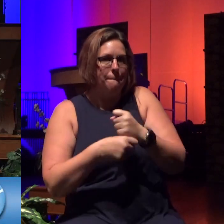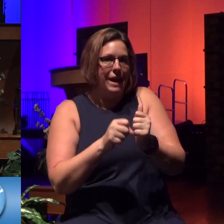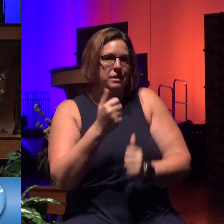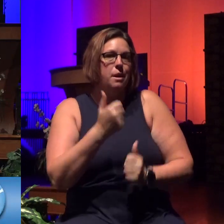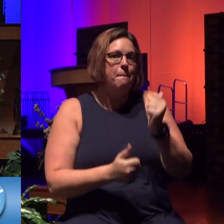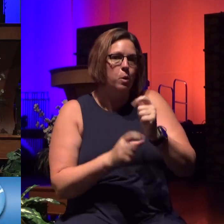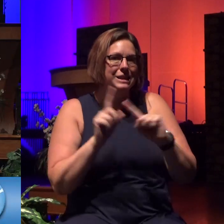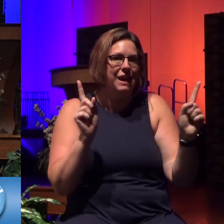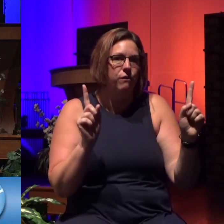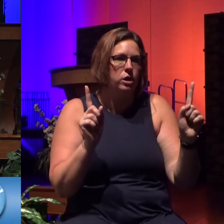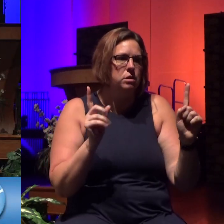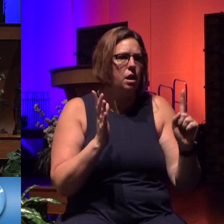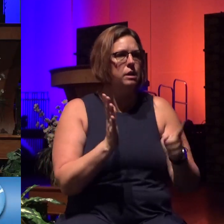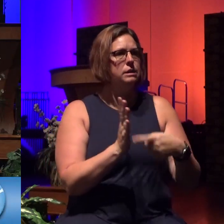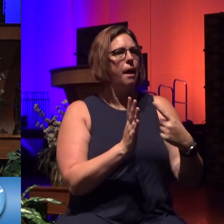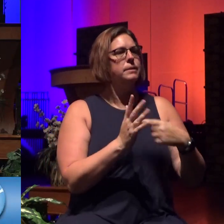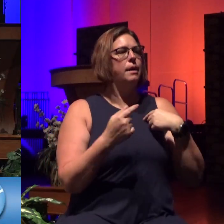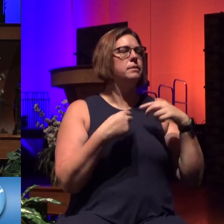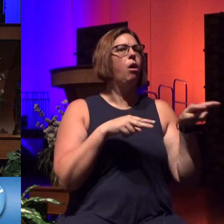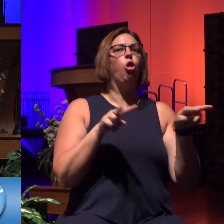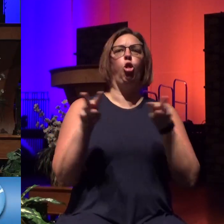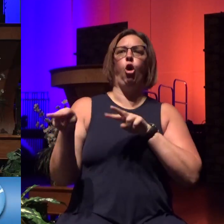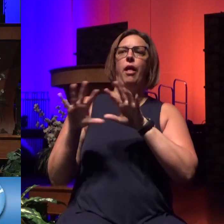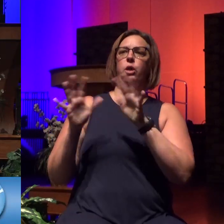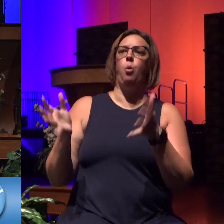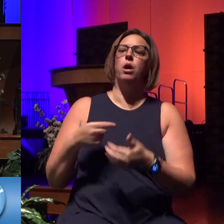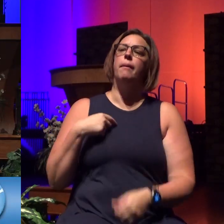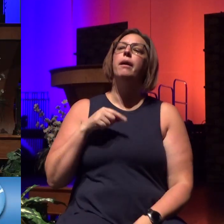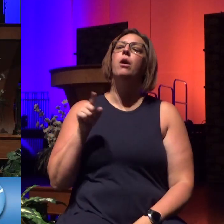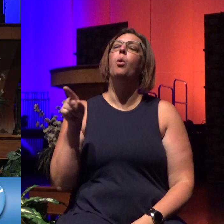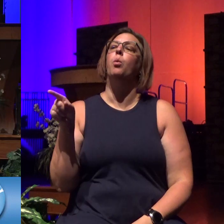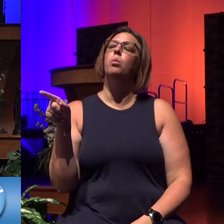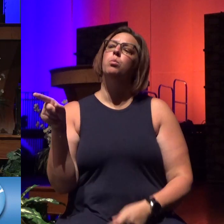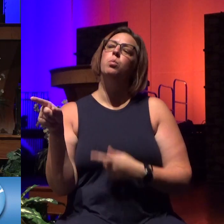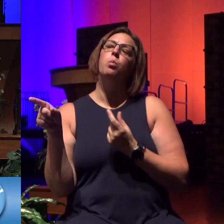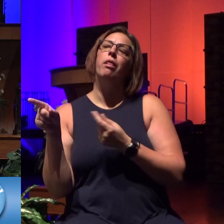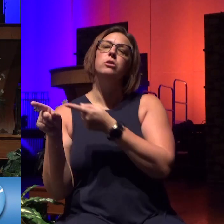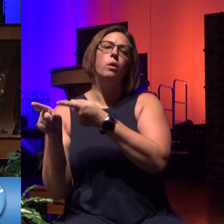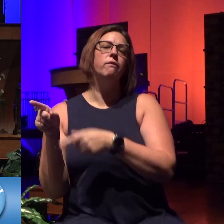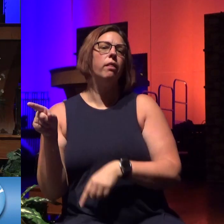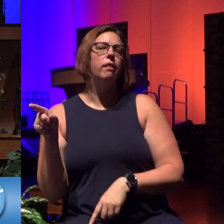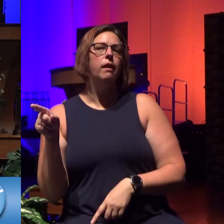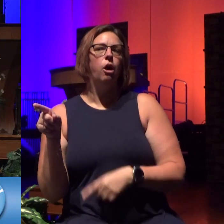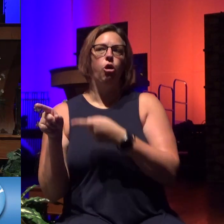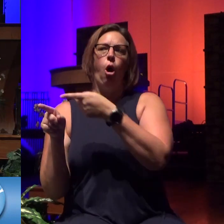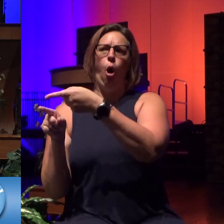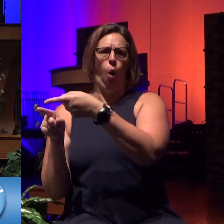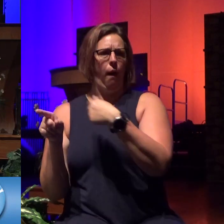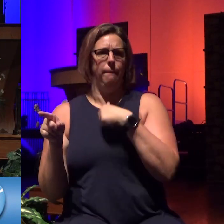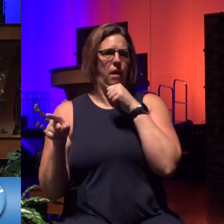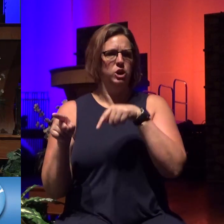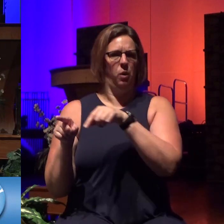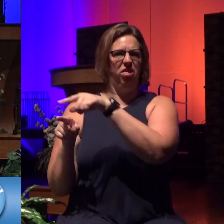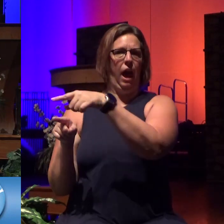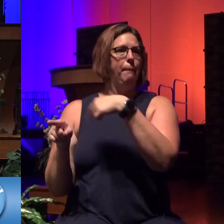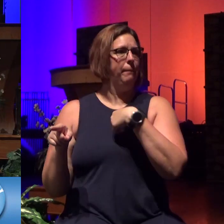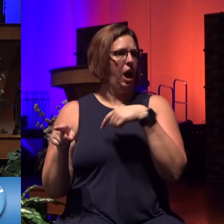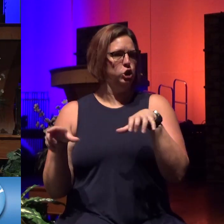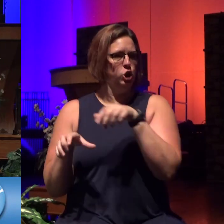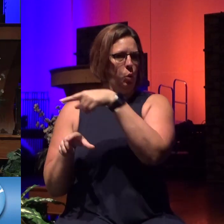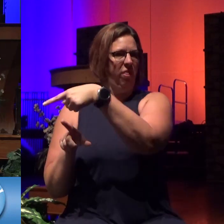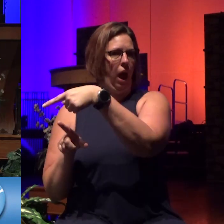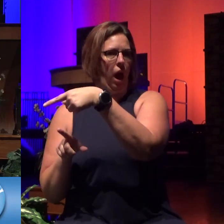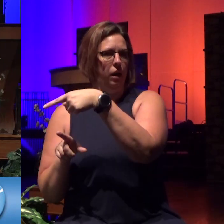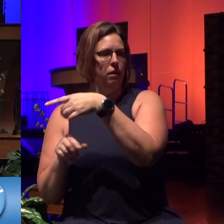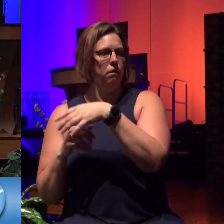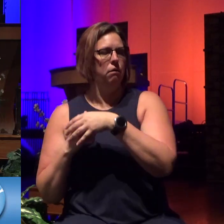looking around at the world and we're going, wow, they're really doing something fantastic. I haven't done enough with my life. Maybe I should do that. And